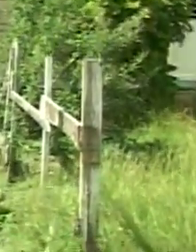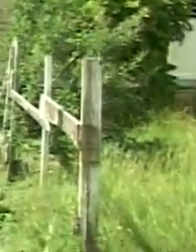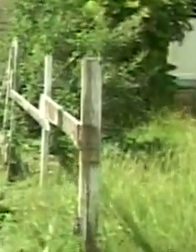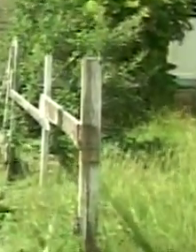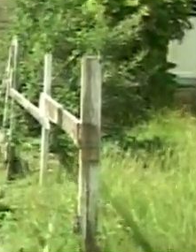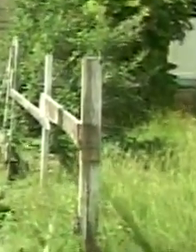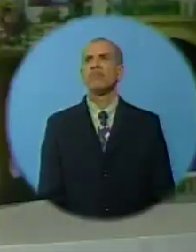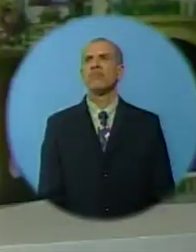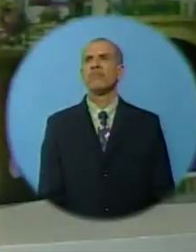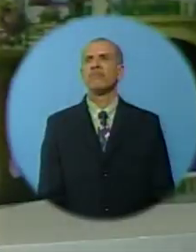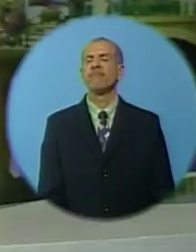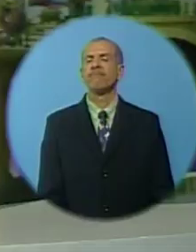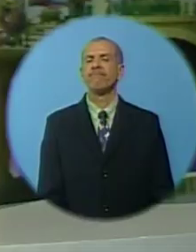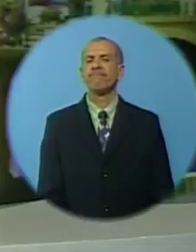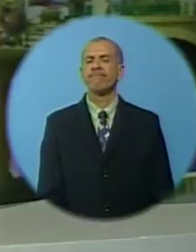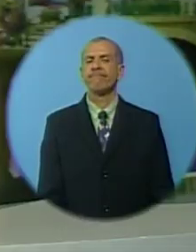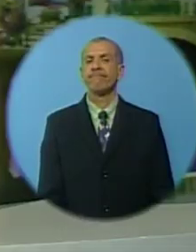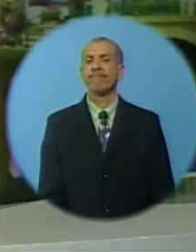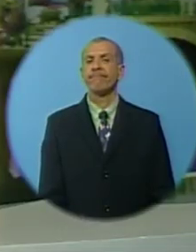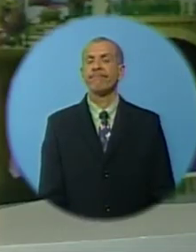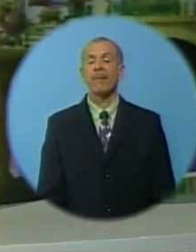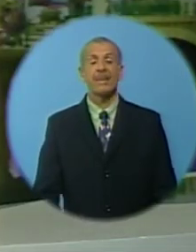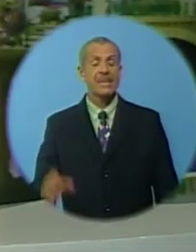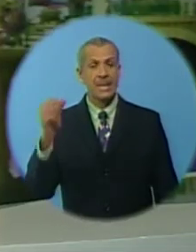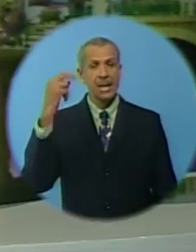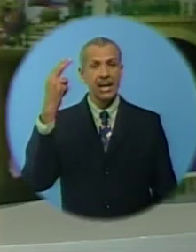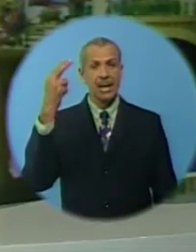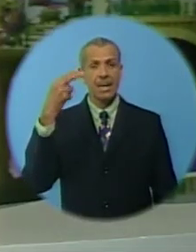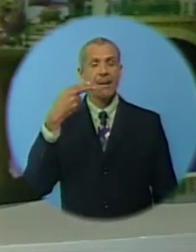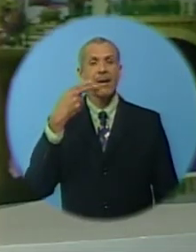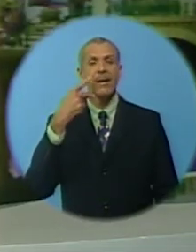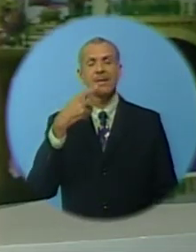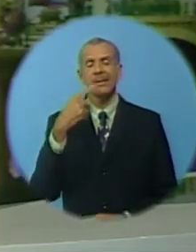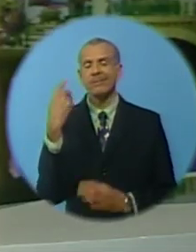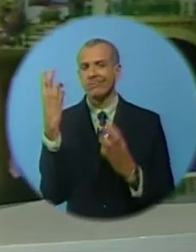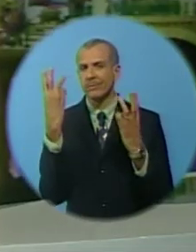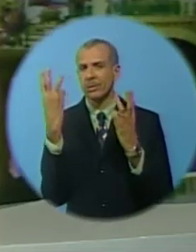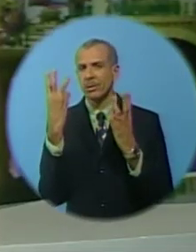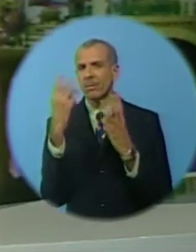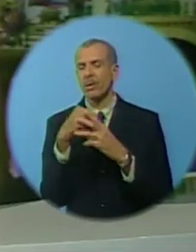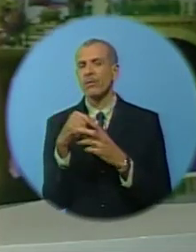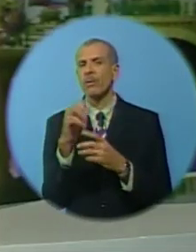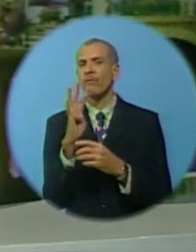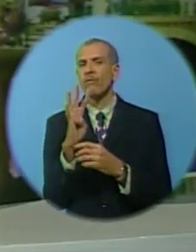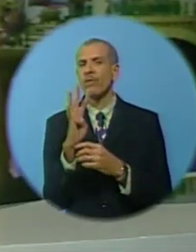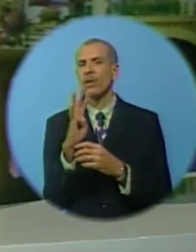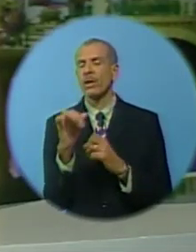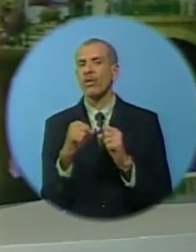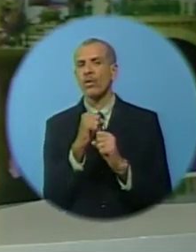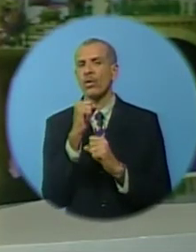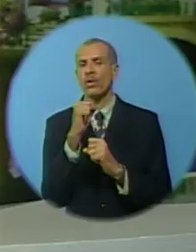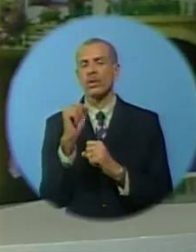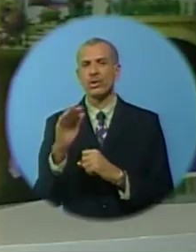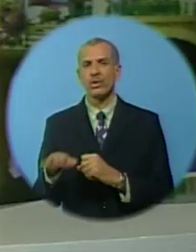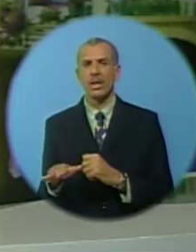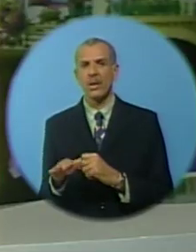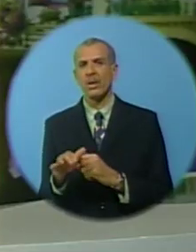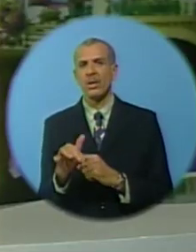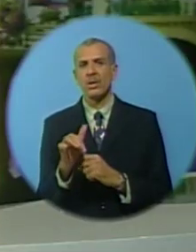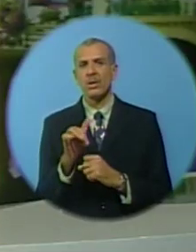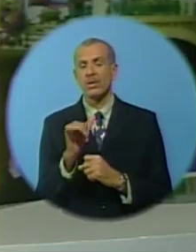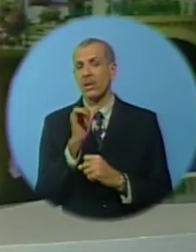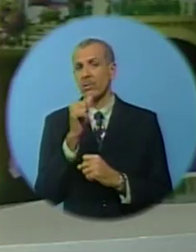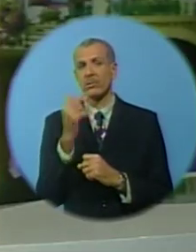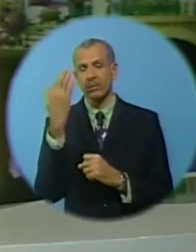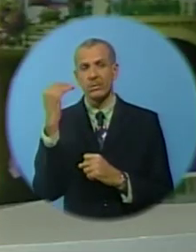do her own thing. Well, Ms. Hines is particularly concerned for a 4-year-old child who has been unaccounted